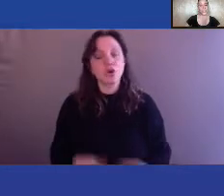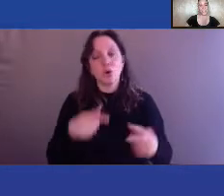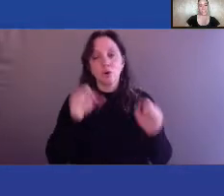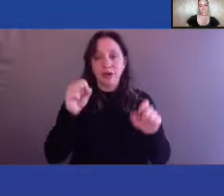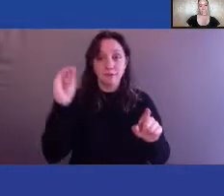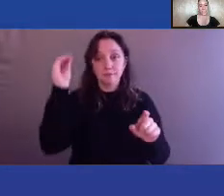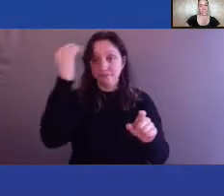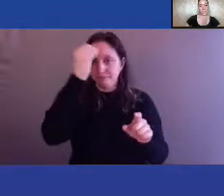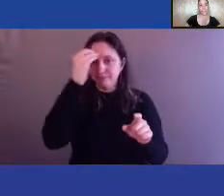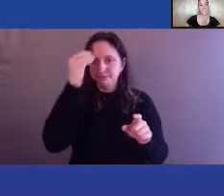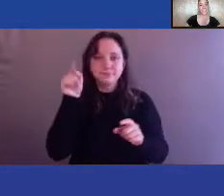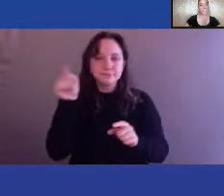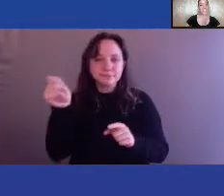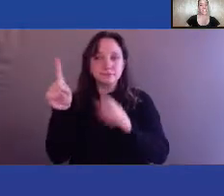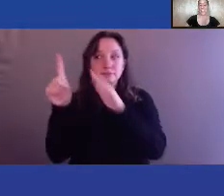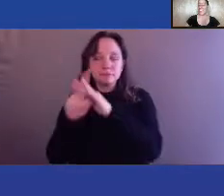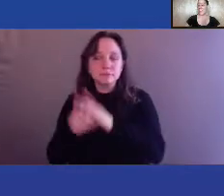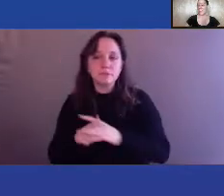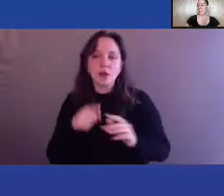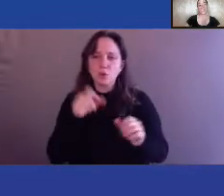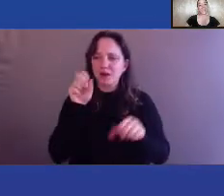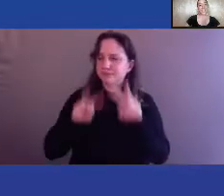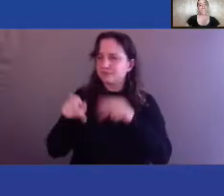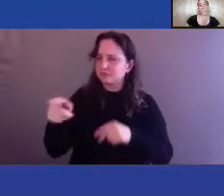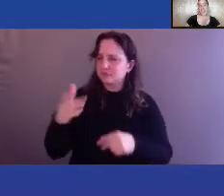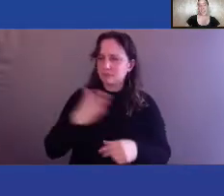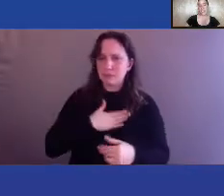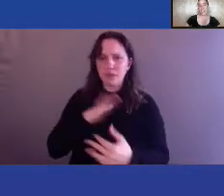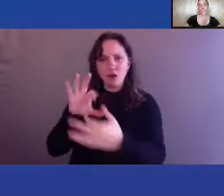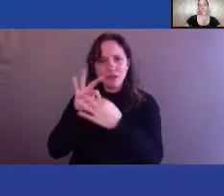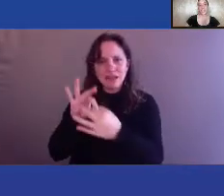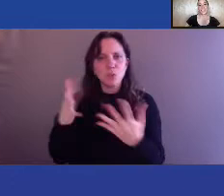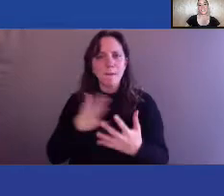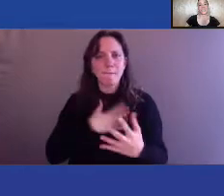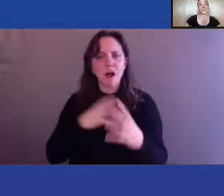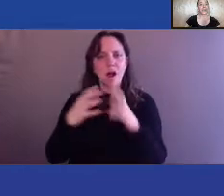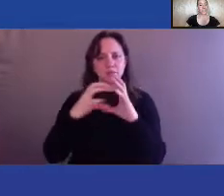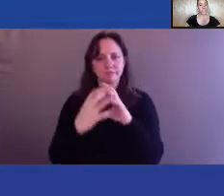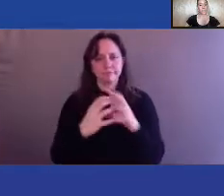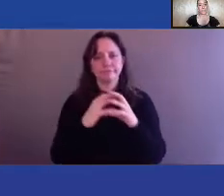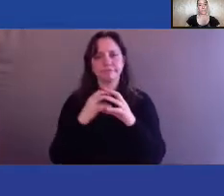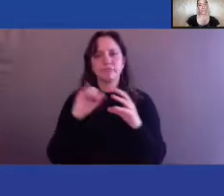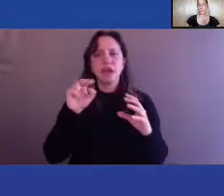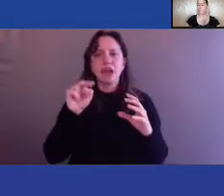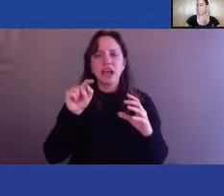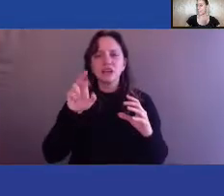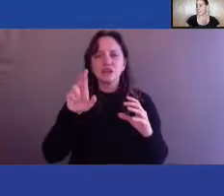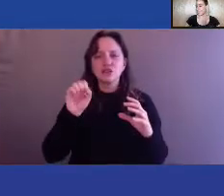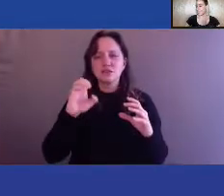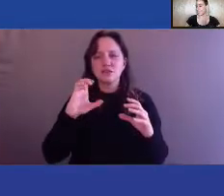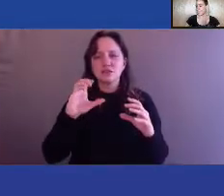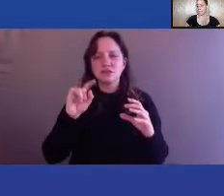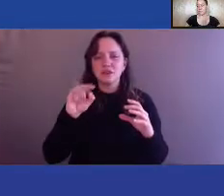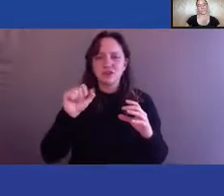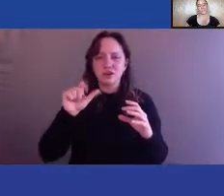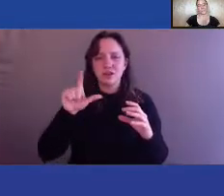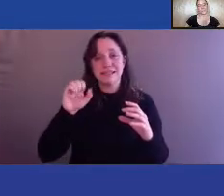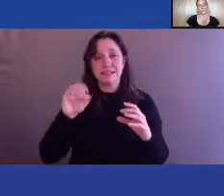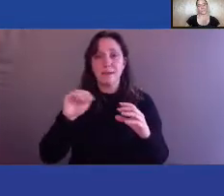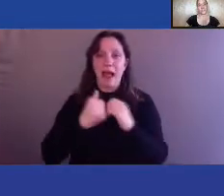your personal intersection with them is and the kinds of actions that you would like to see come from your